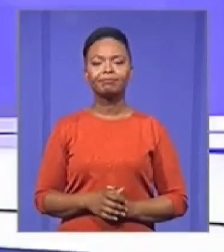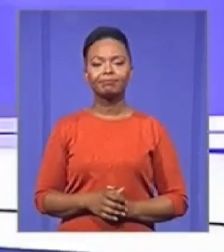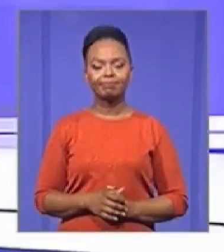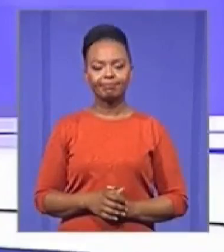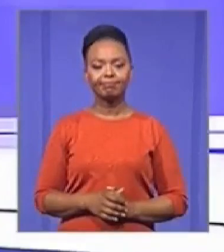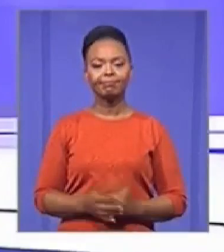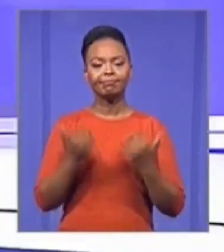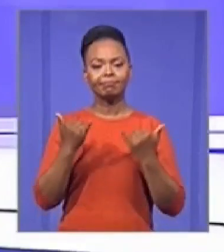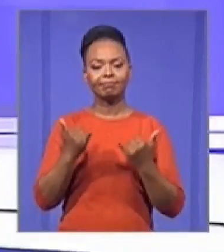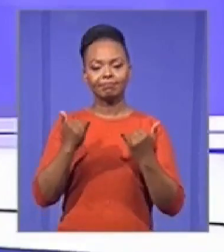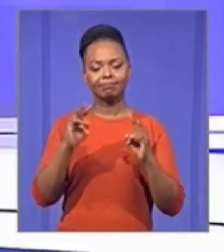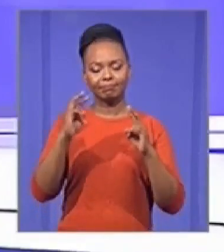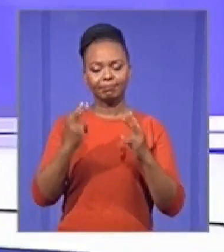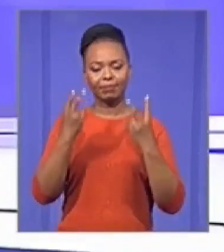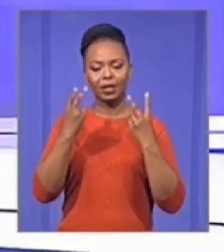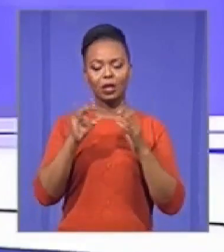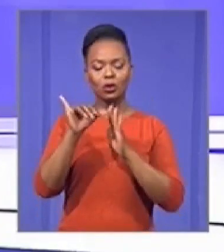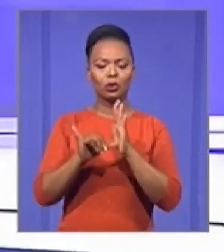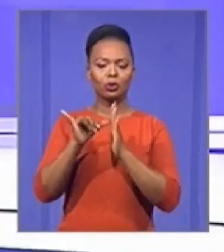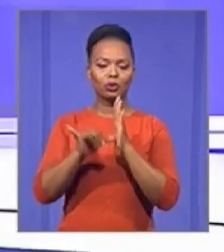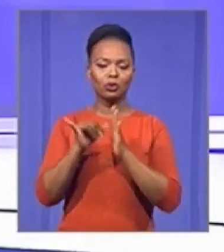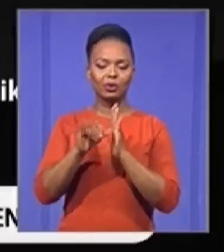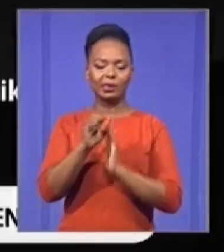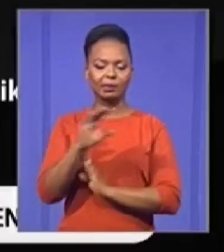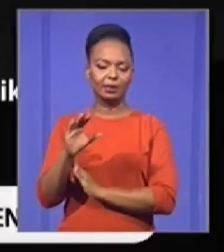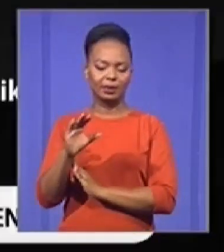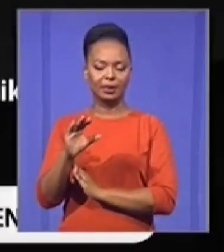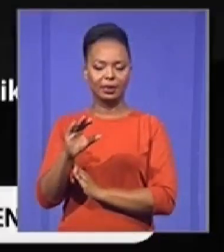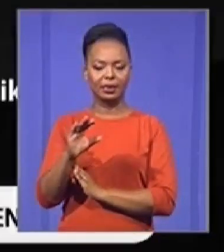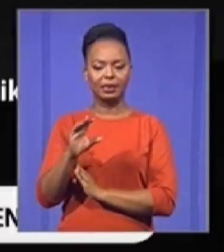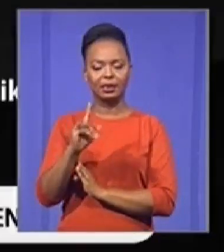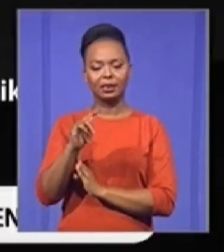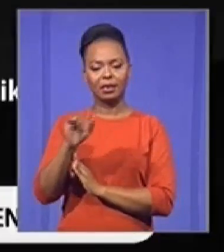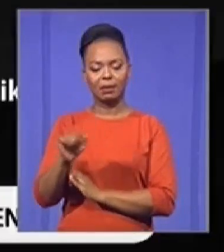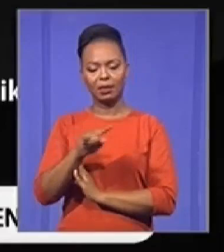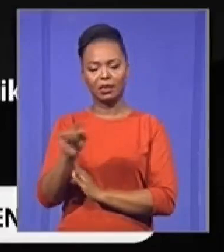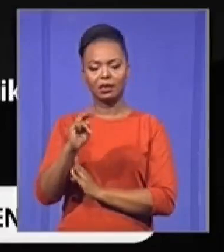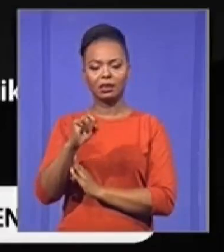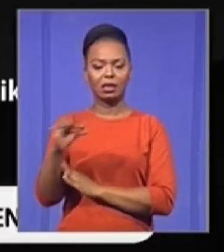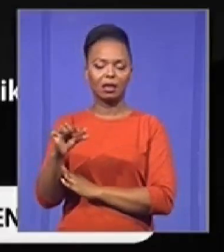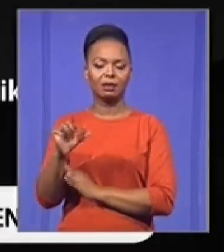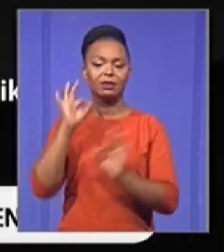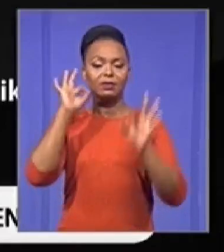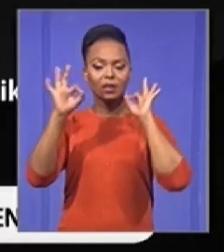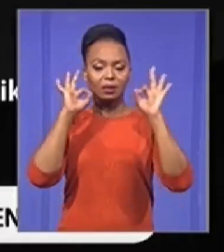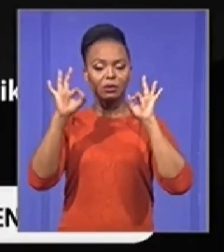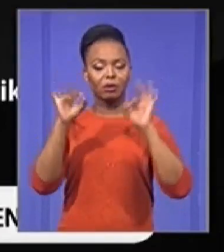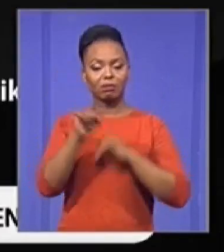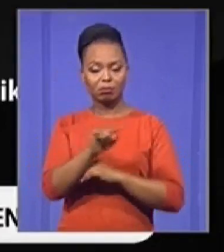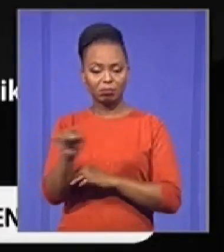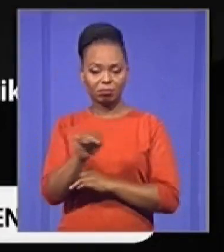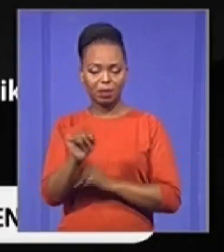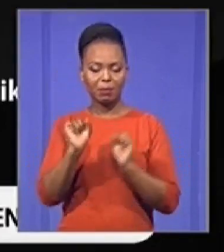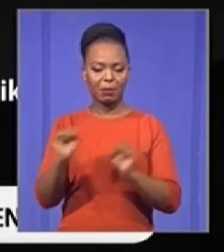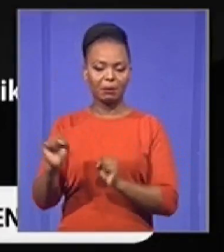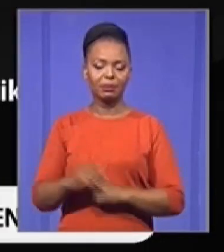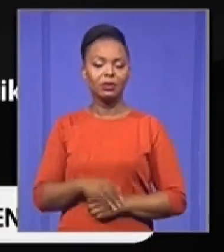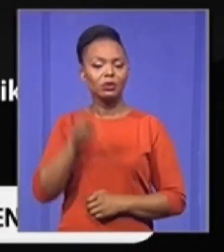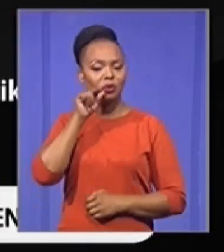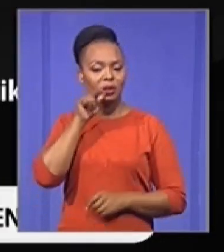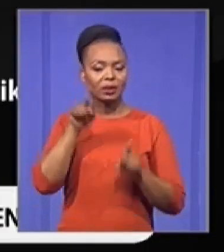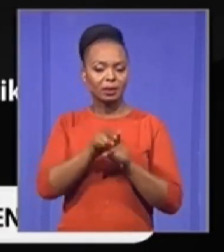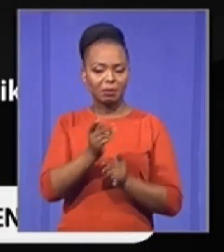Moi ka bera fana ditaba tsa rona ho YouTube ka SABC ditaba-dikgang, Facebook account ya rona ke ditaba_, Twitter rona